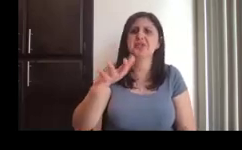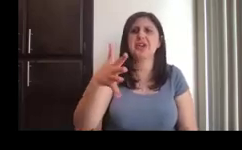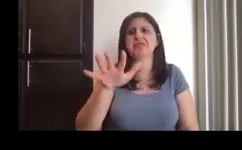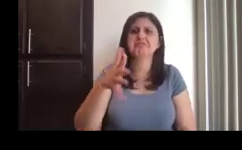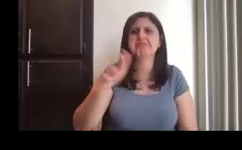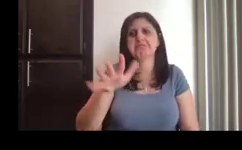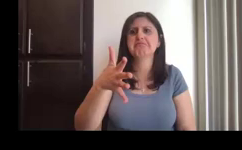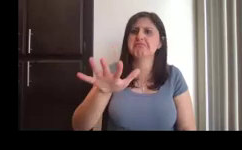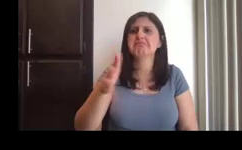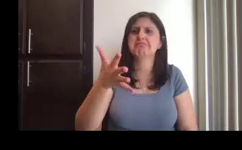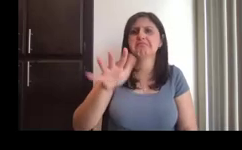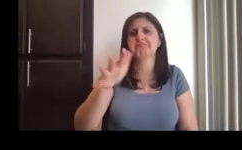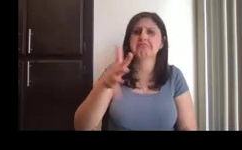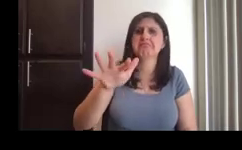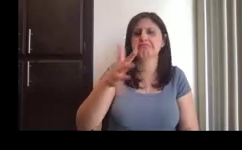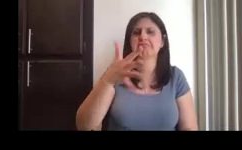so, kind of, sort of.